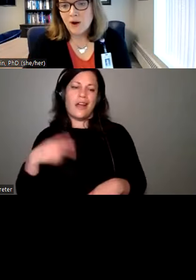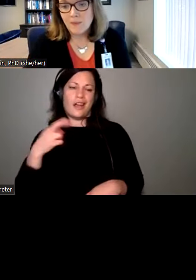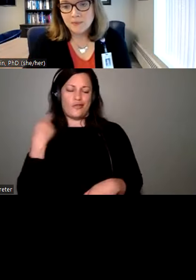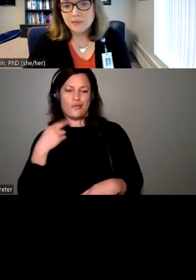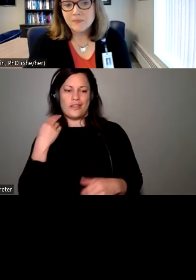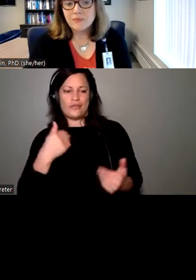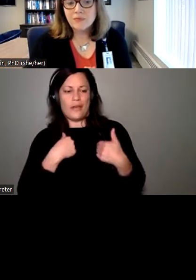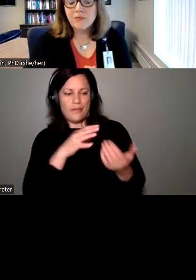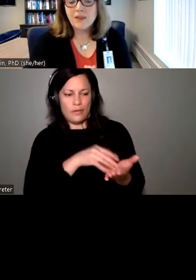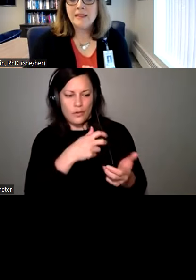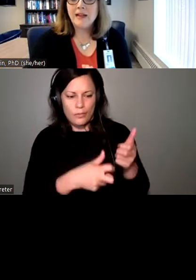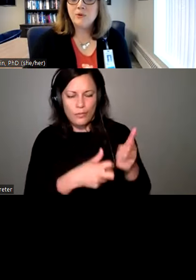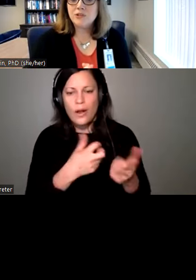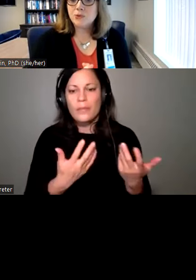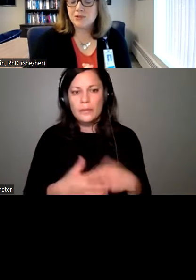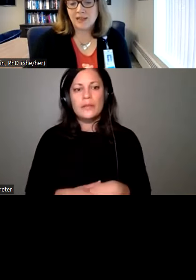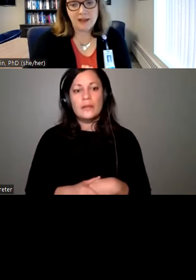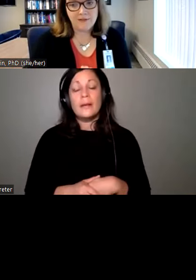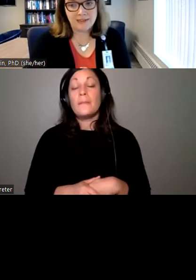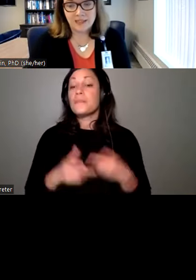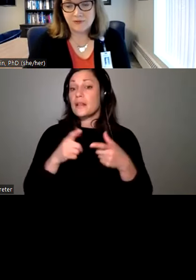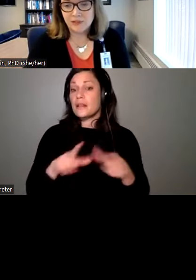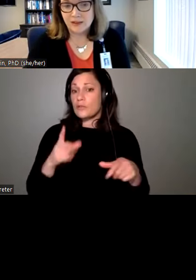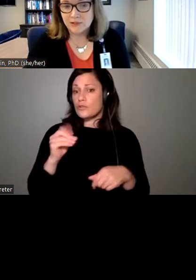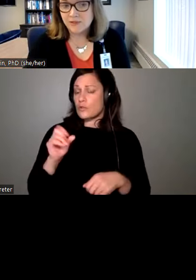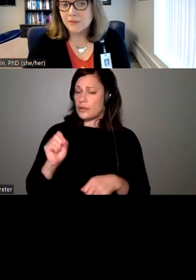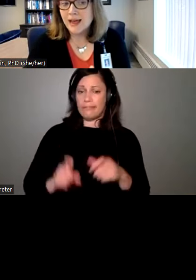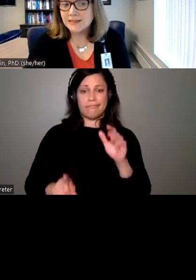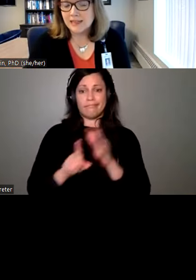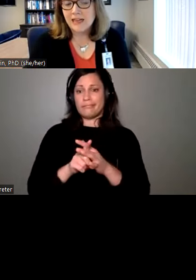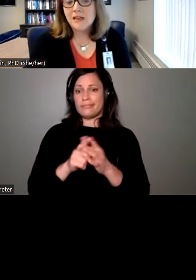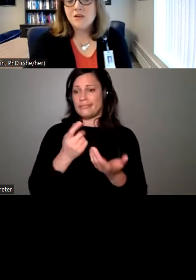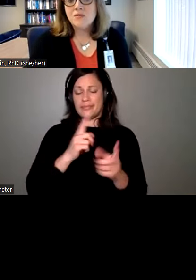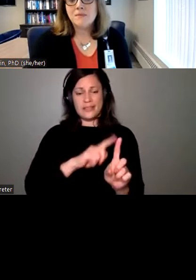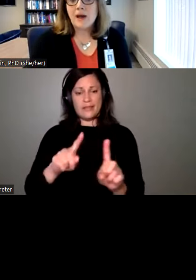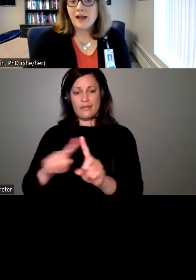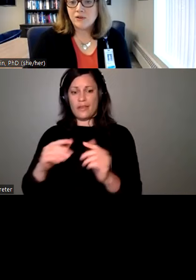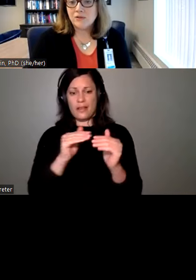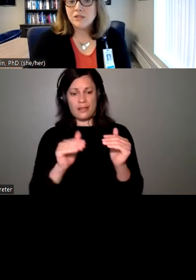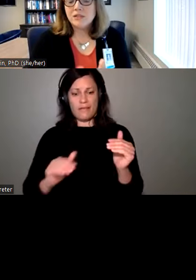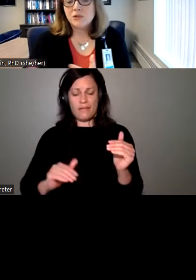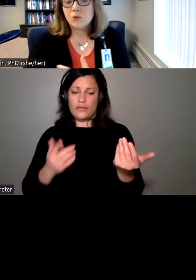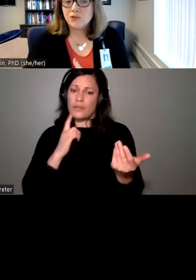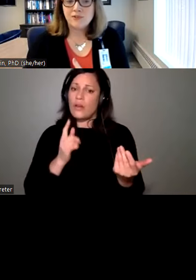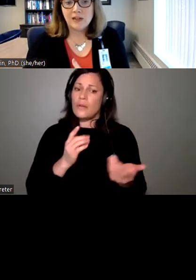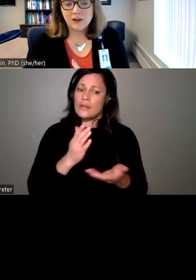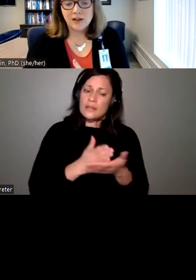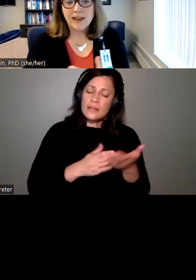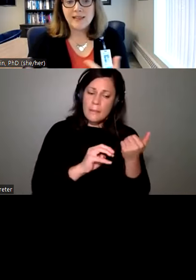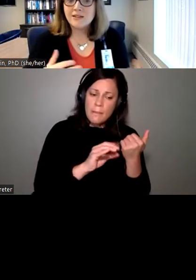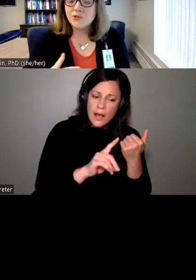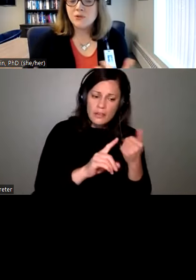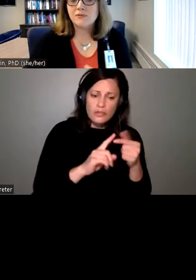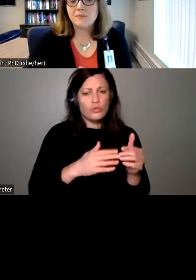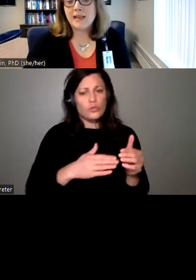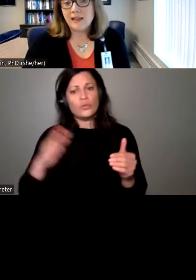learning problems. And language disorders can manifest at different levels of complexity, from mild to more severe. And